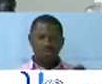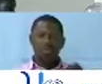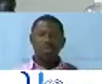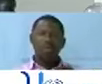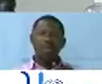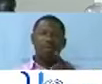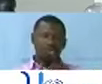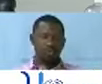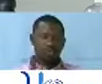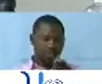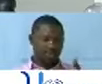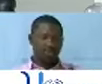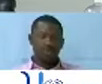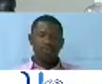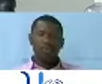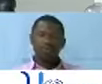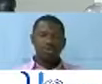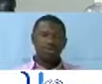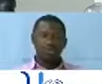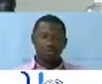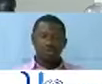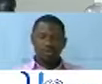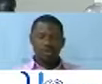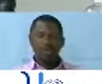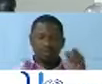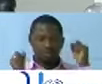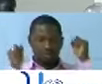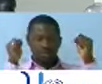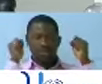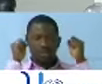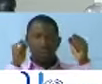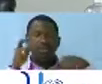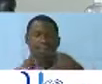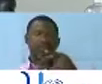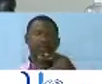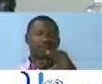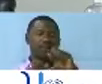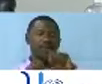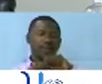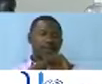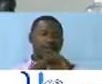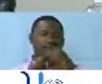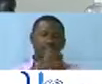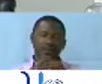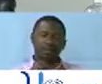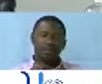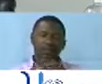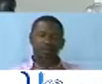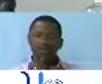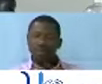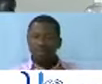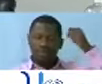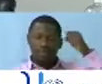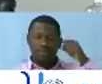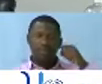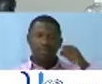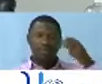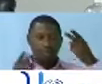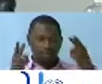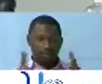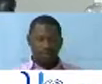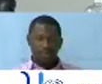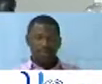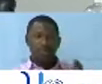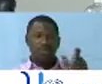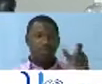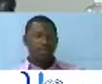justice poll was it also in protest of the arrest of senior counsel Gay ndax lol